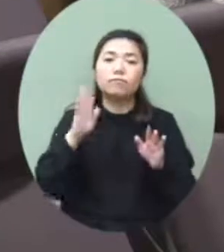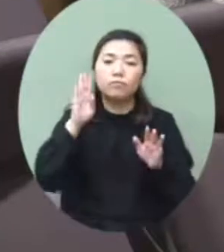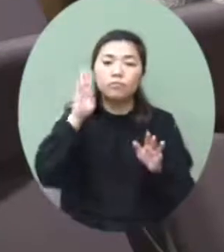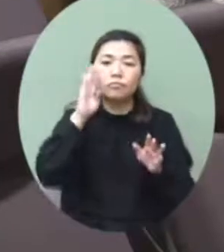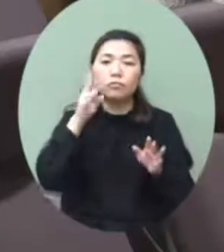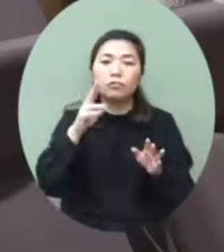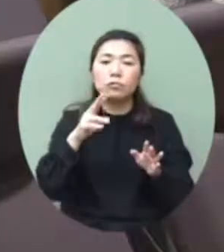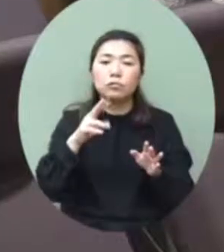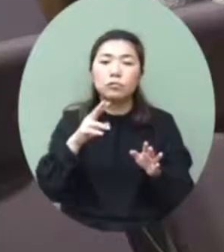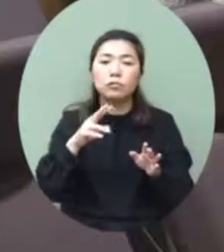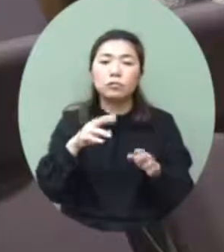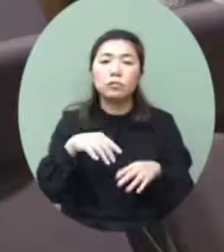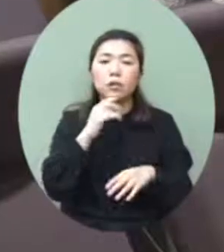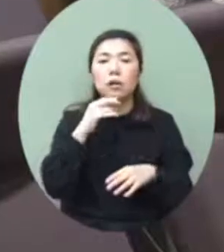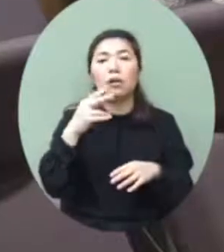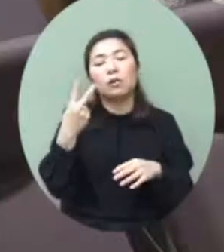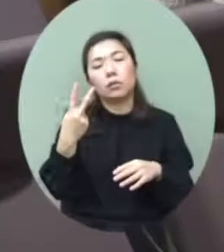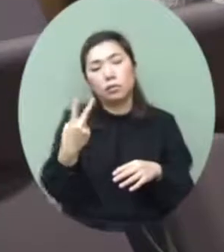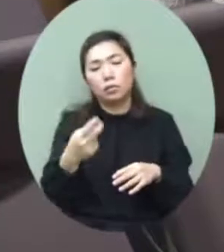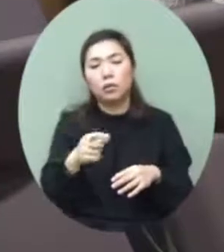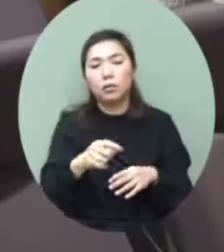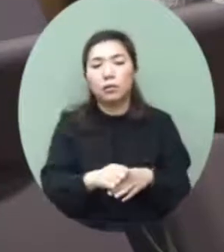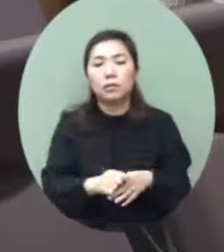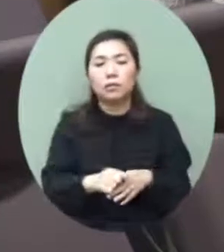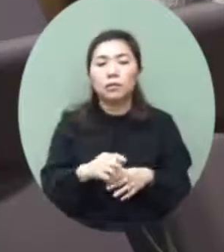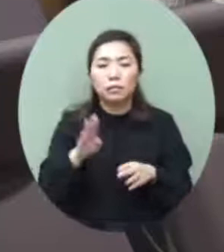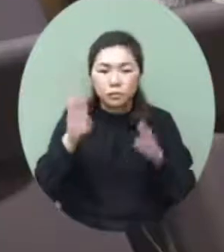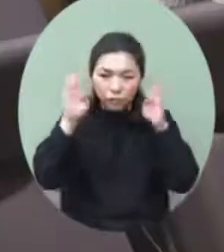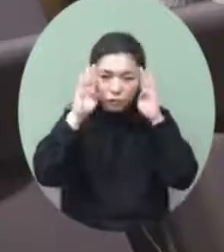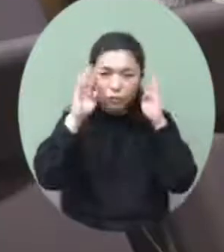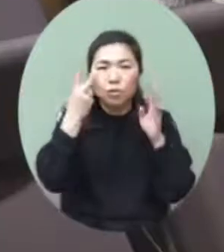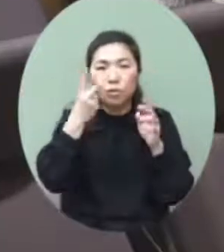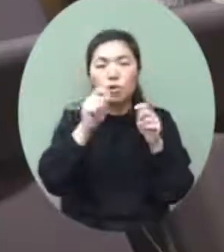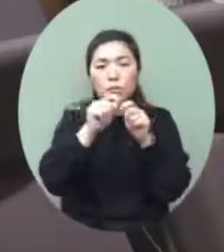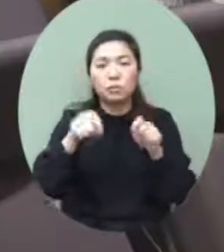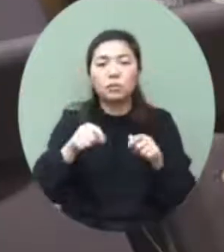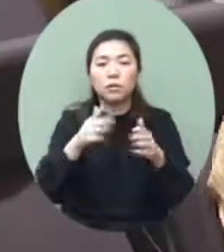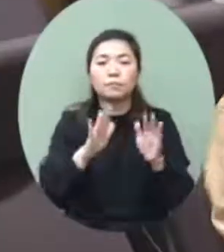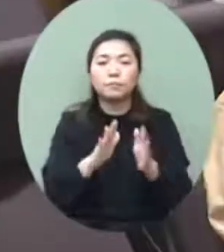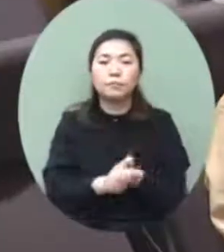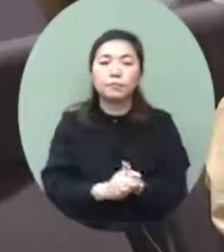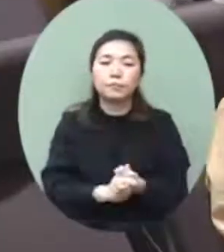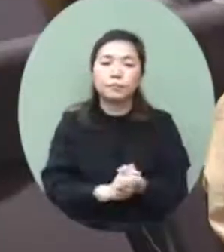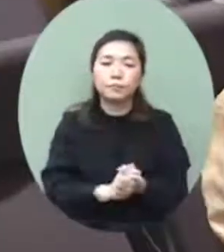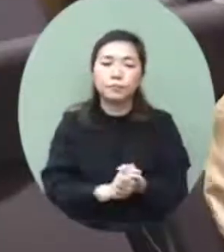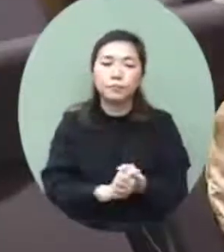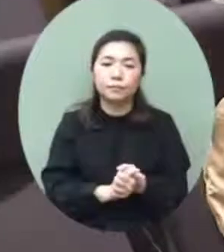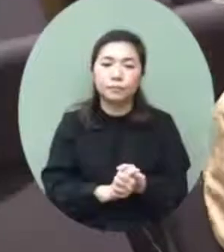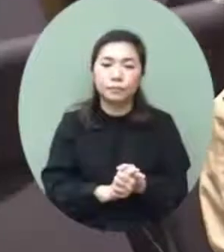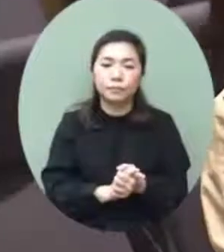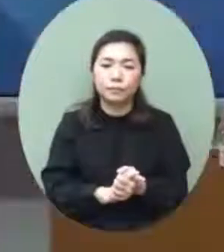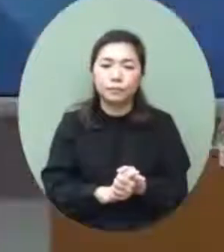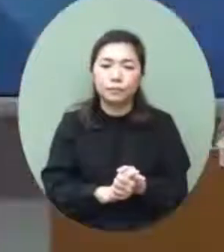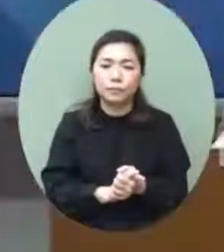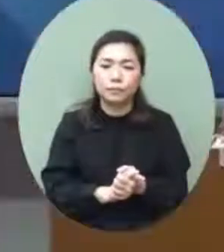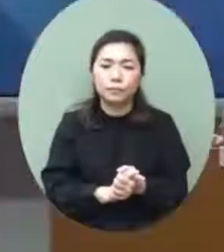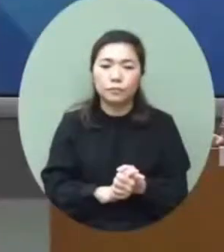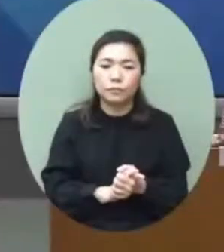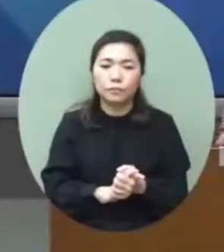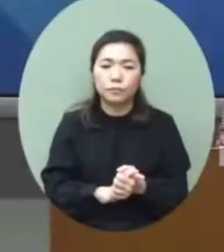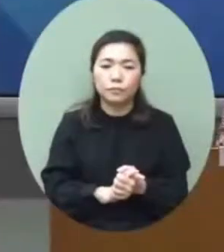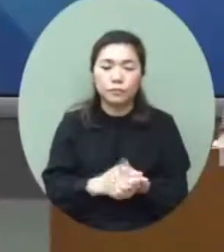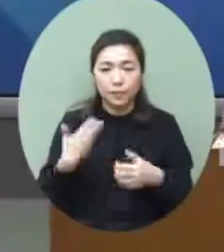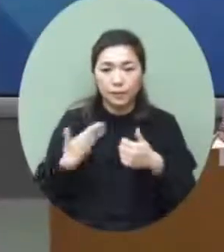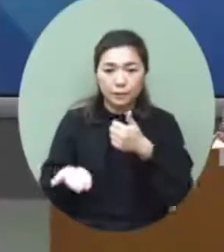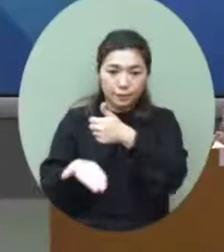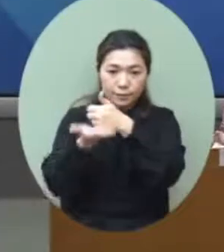overall collaboration? And as for supplies from the mainland, there is a shortage of coffins. Can you comment on this as well?